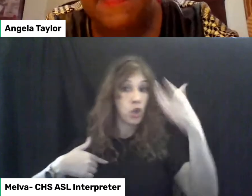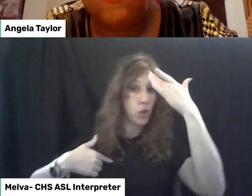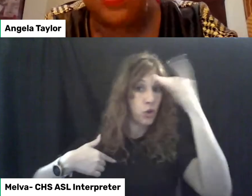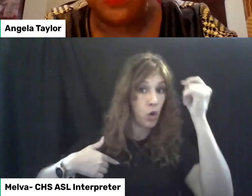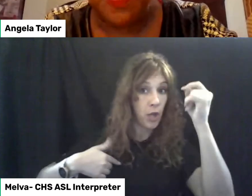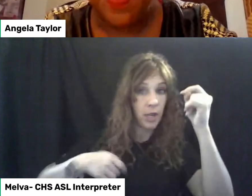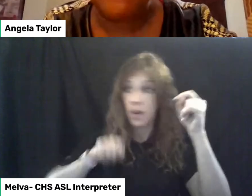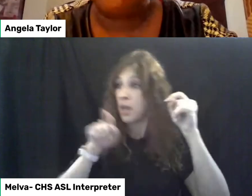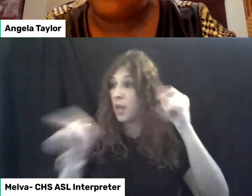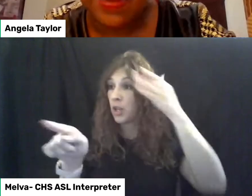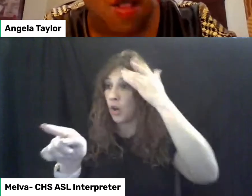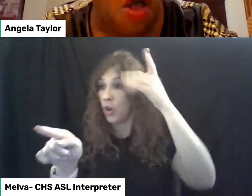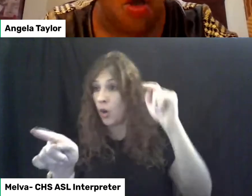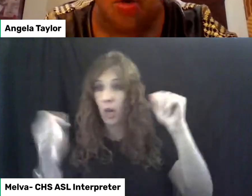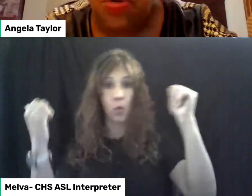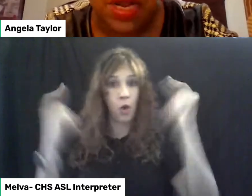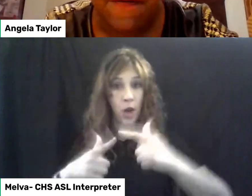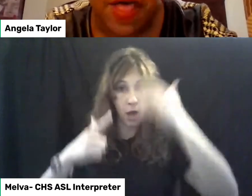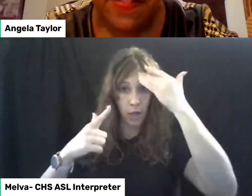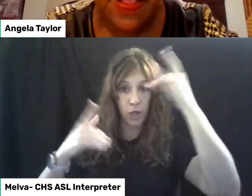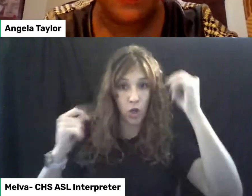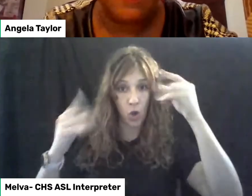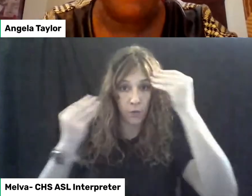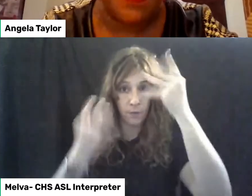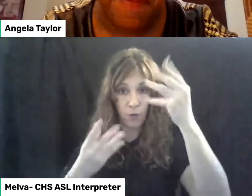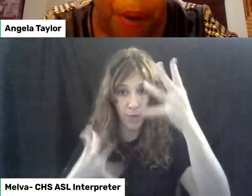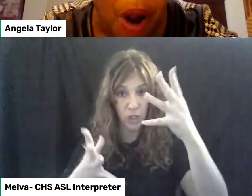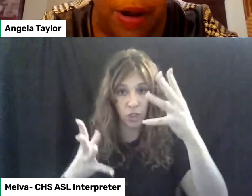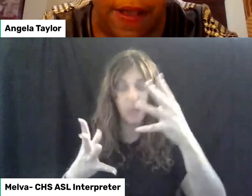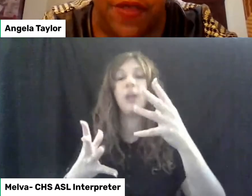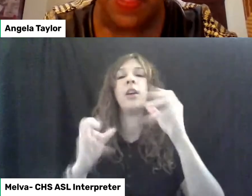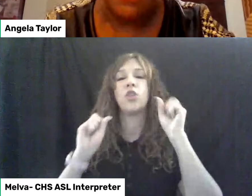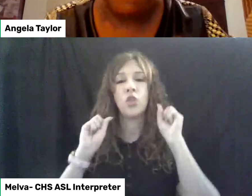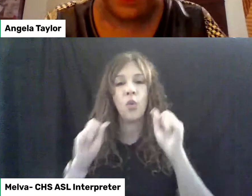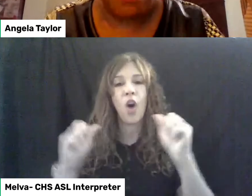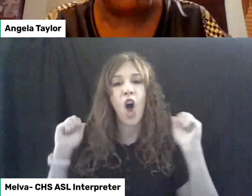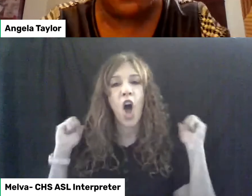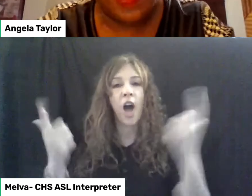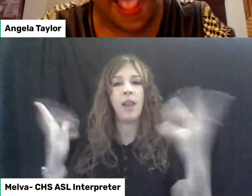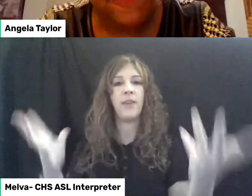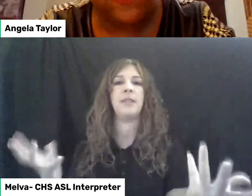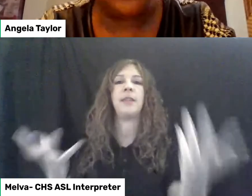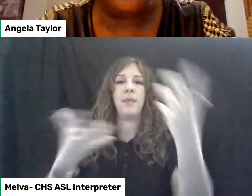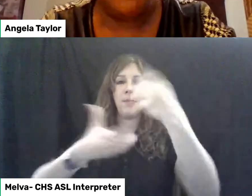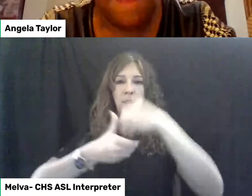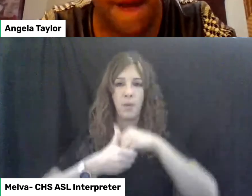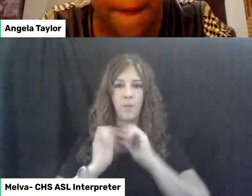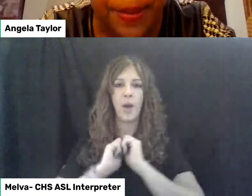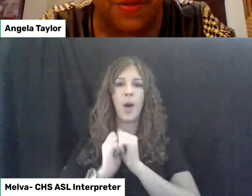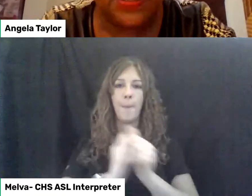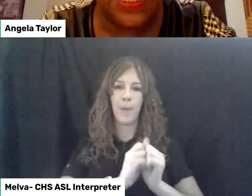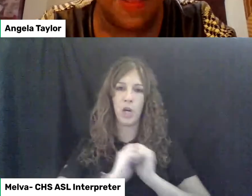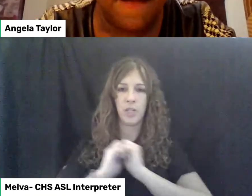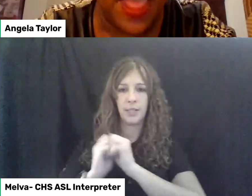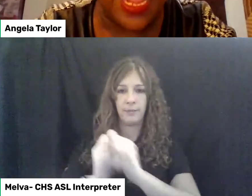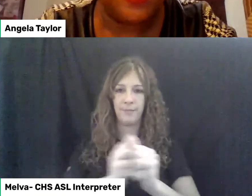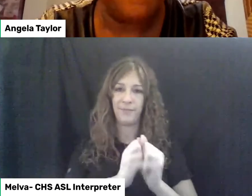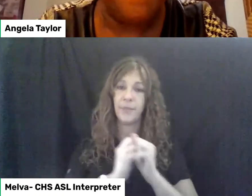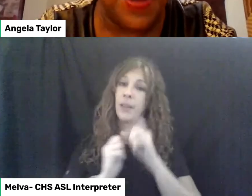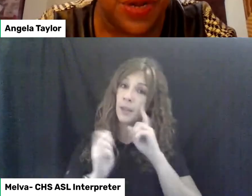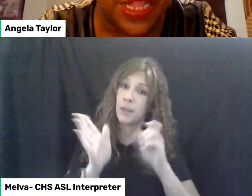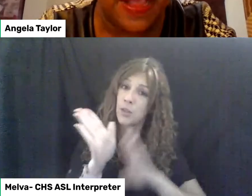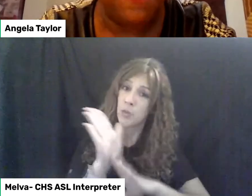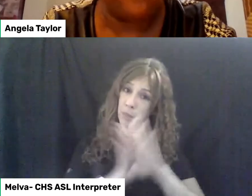and he's going to know it, so that all of us can be a part of it, because it's actually a building of